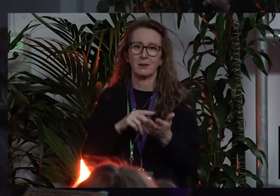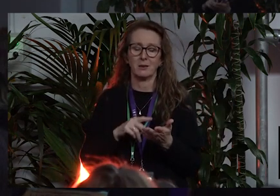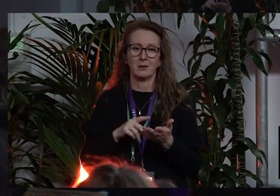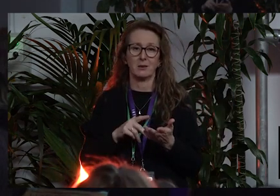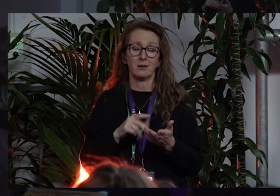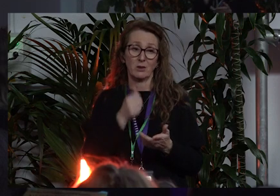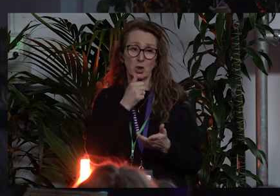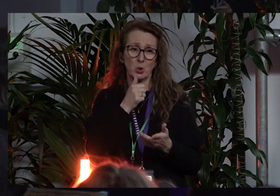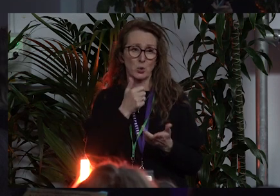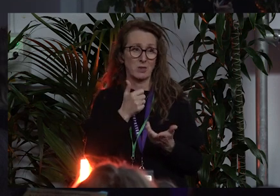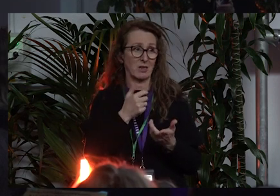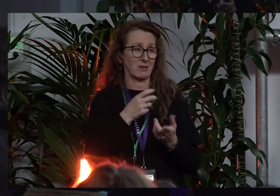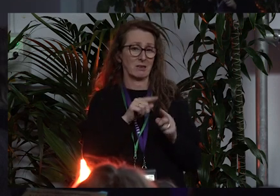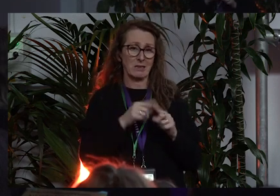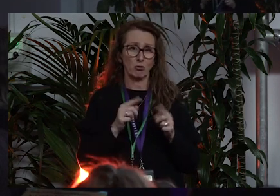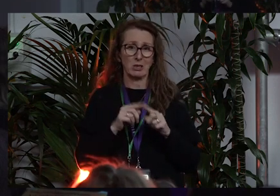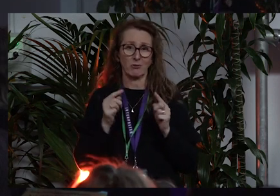Ethiopian and Eritrean, the